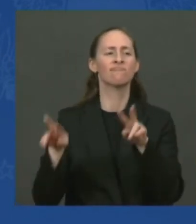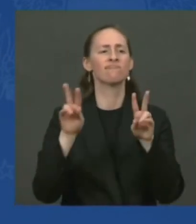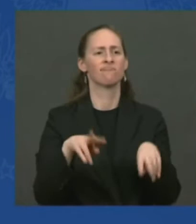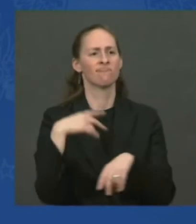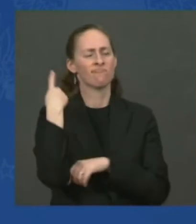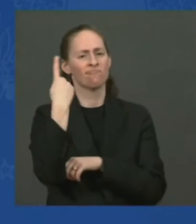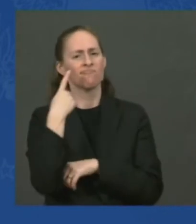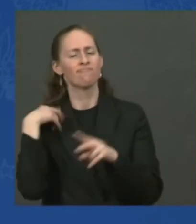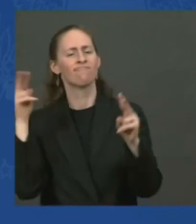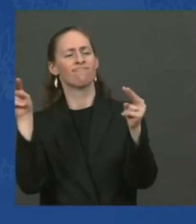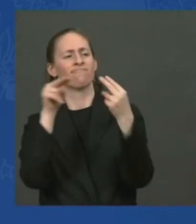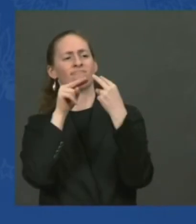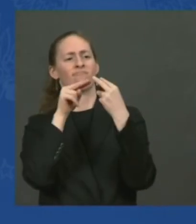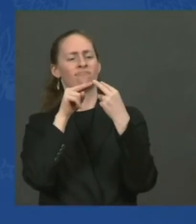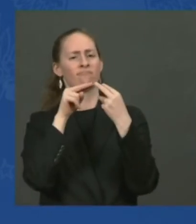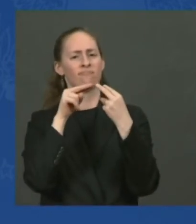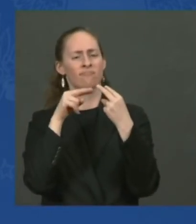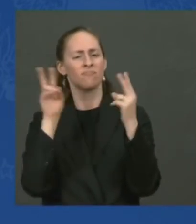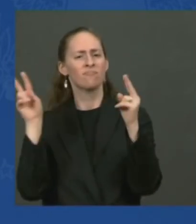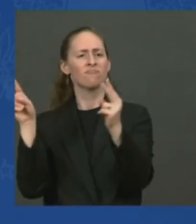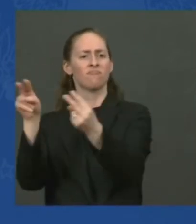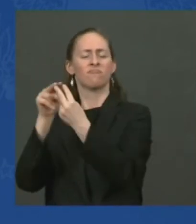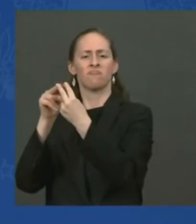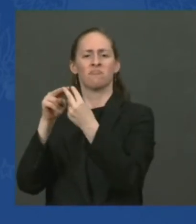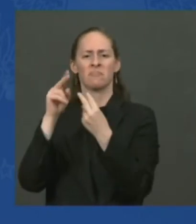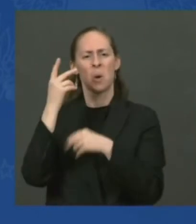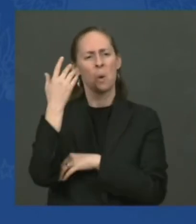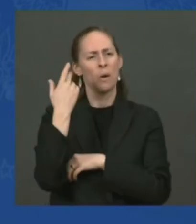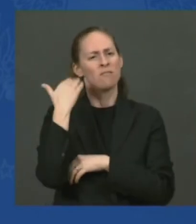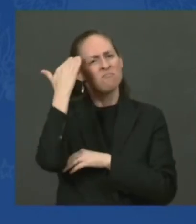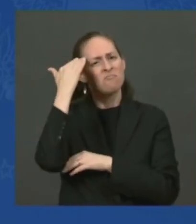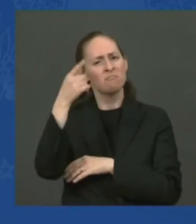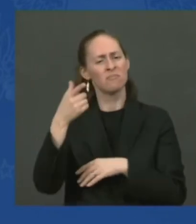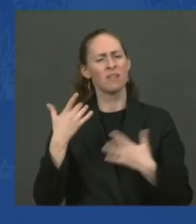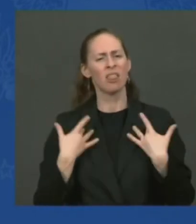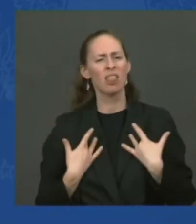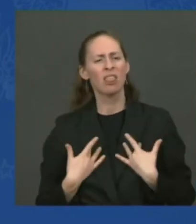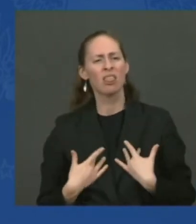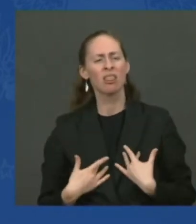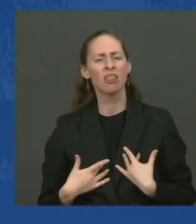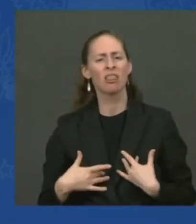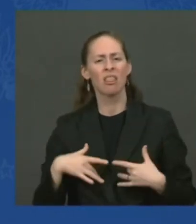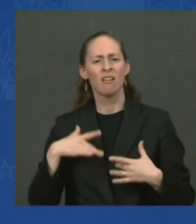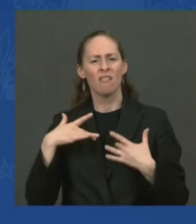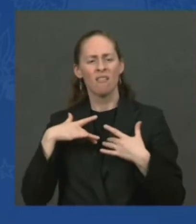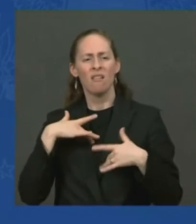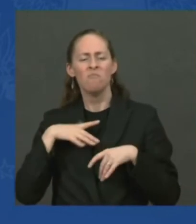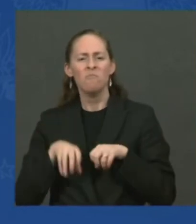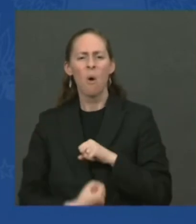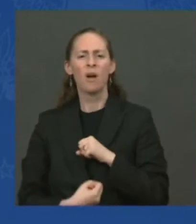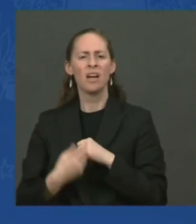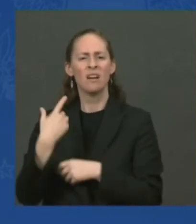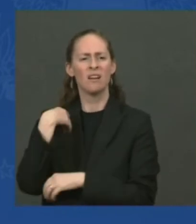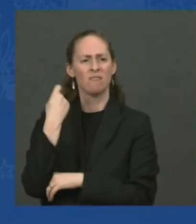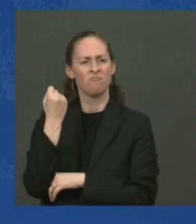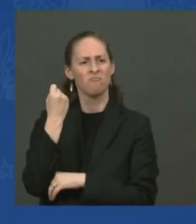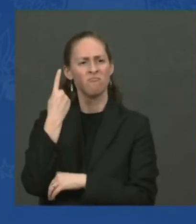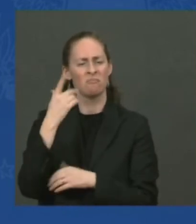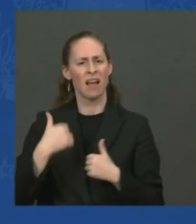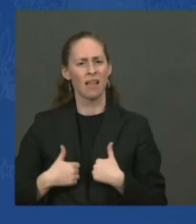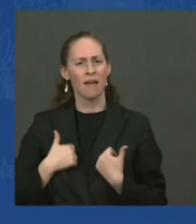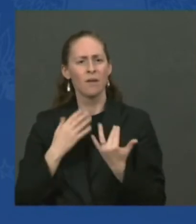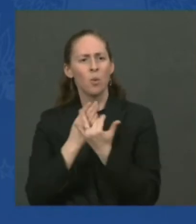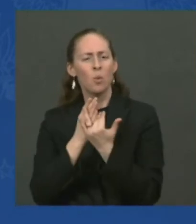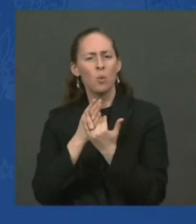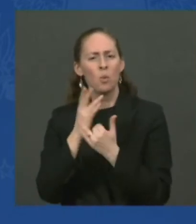and you'll see the despair and the heartache. So many of you understand. You're living through it. This law builds back